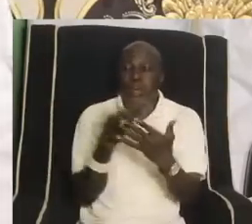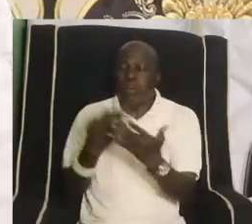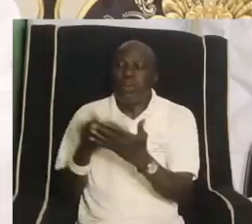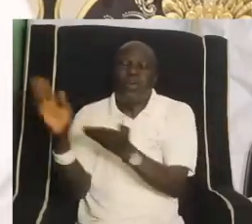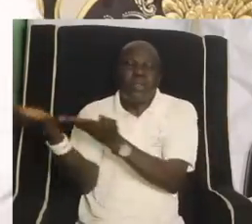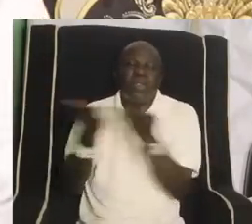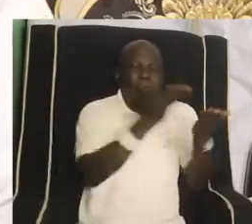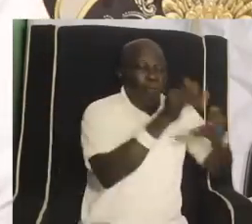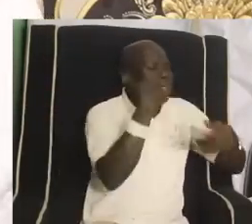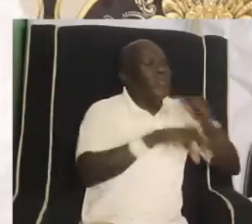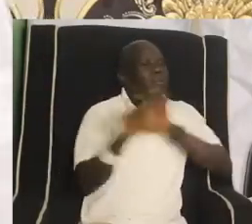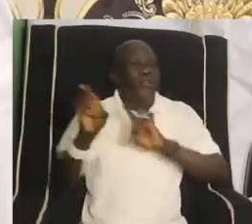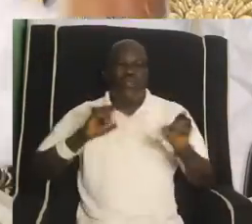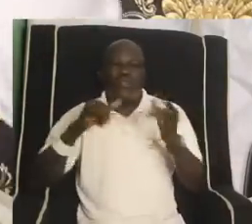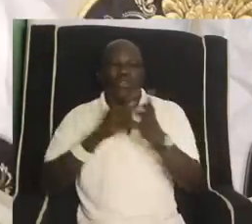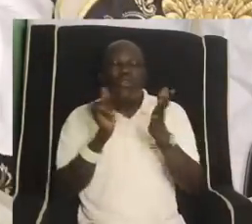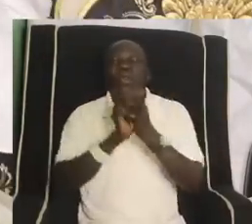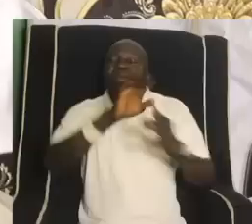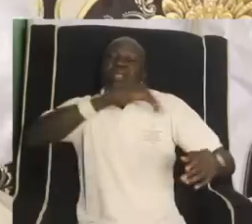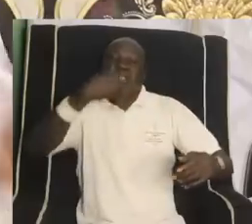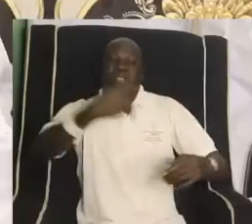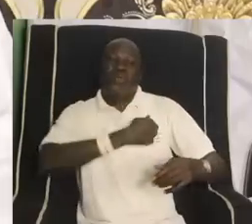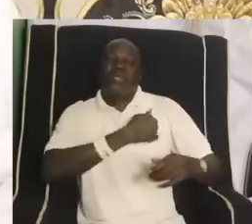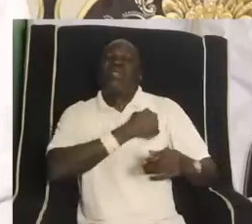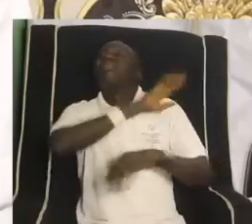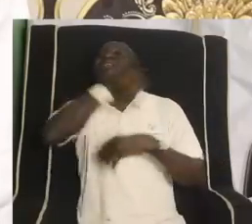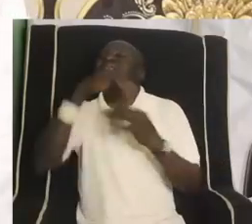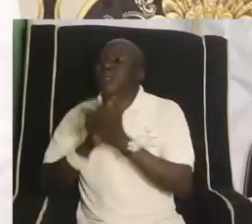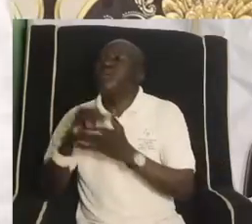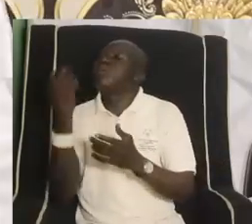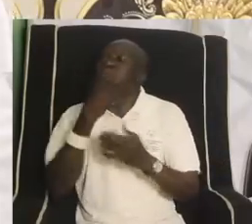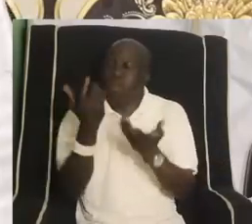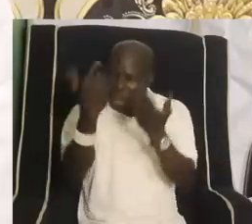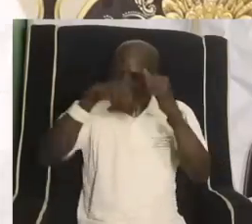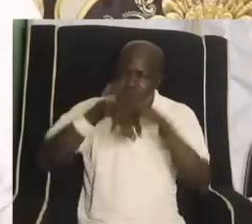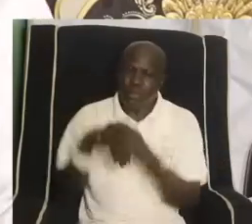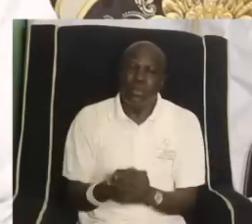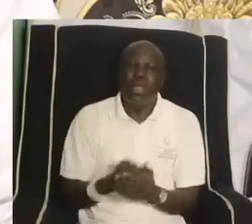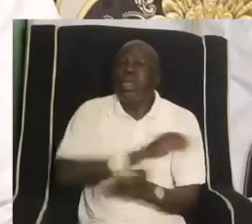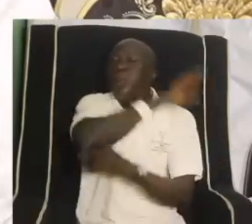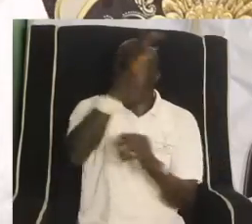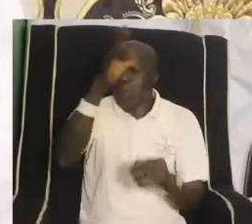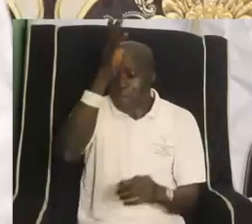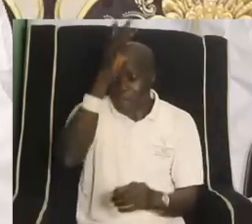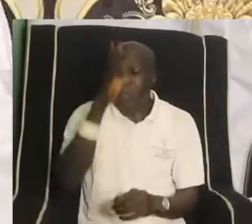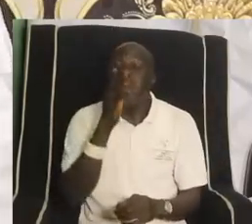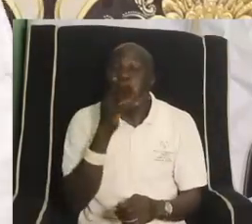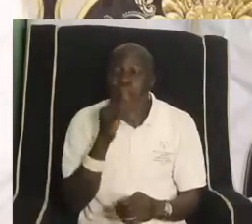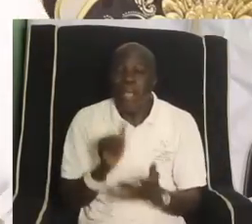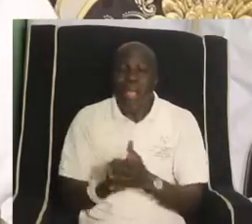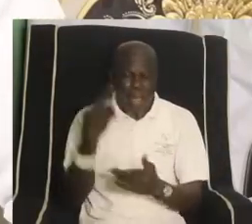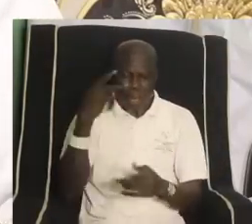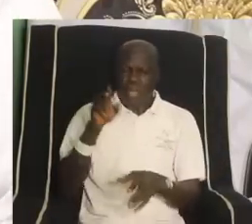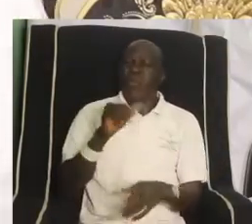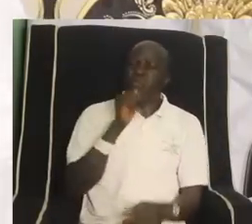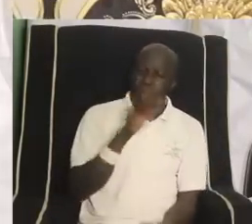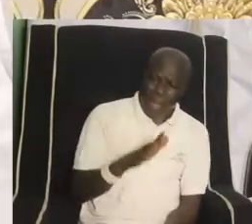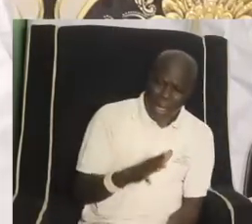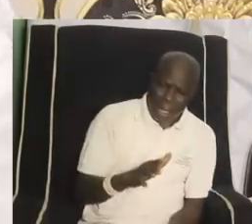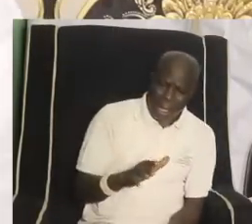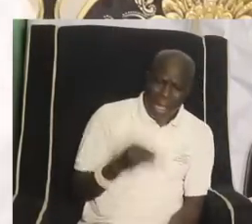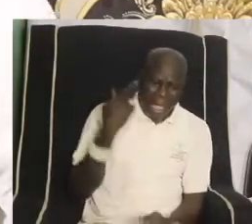money to me. That after this, that spirit says that case will be sent. Mommy and daddy, and I look